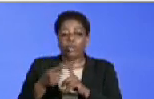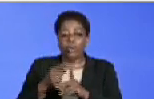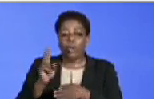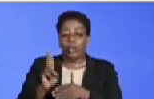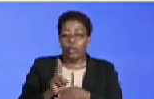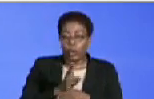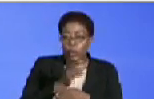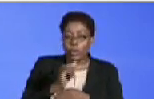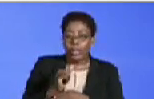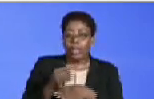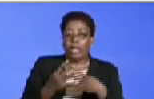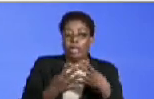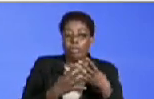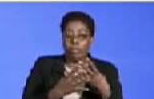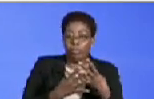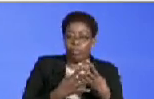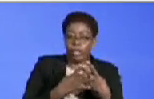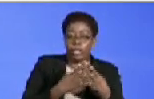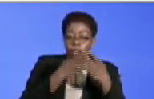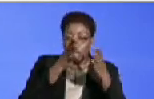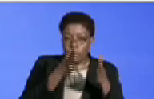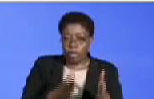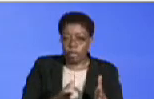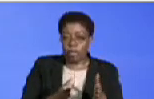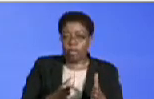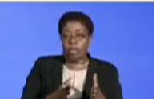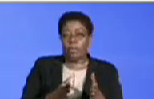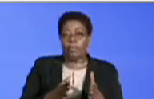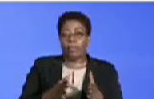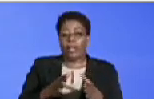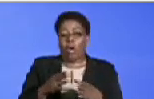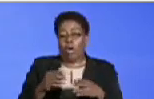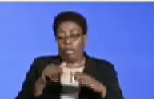using prisoners in minimum